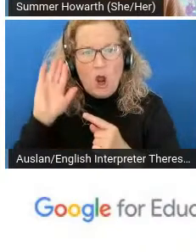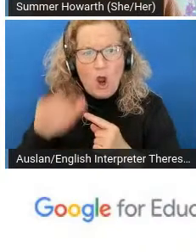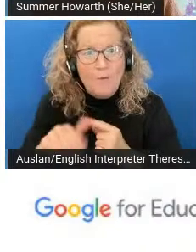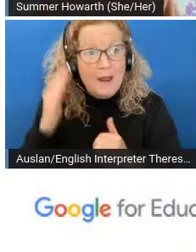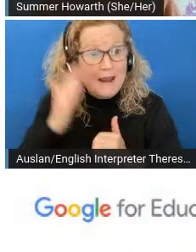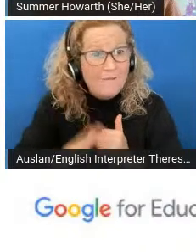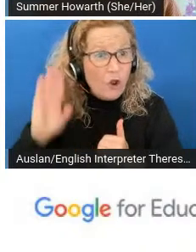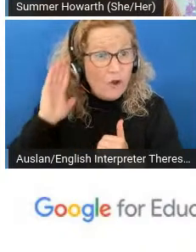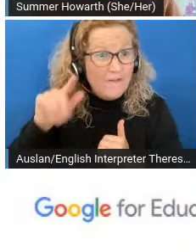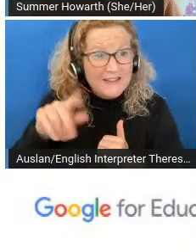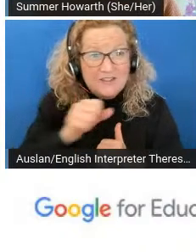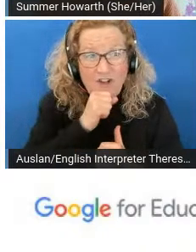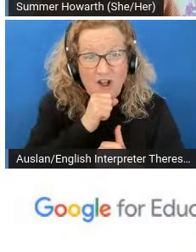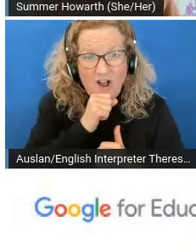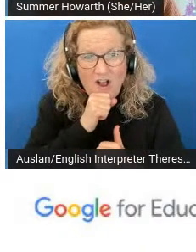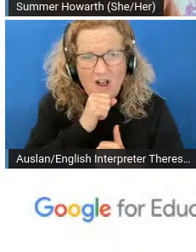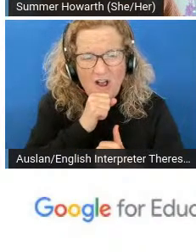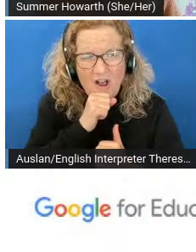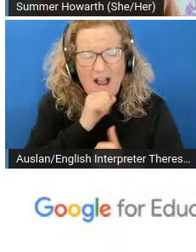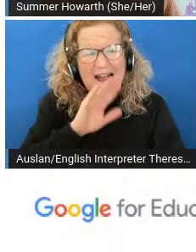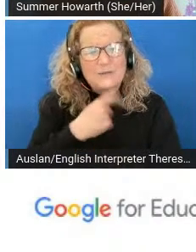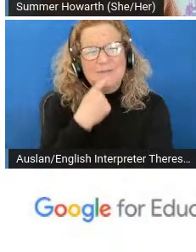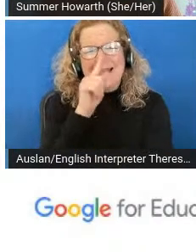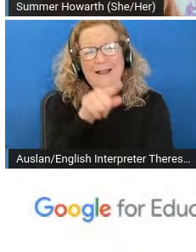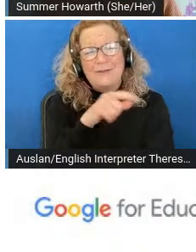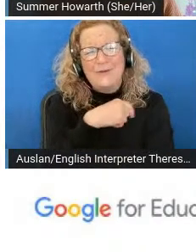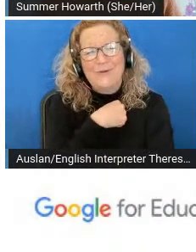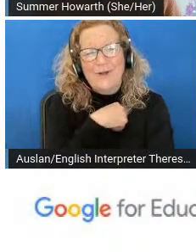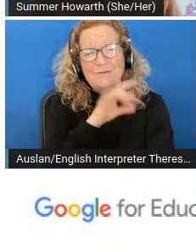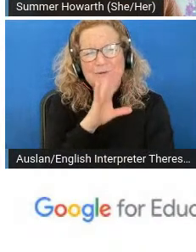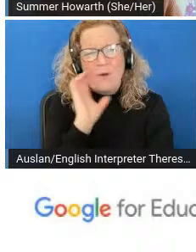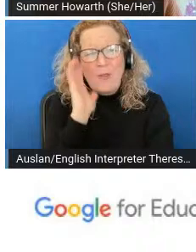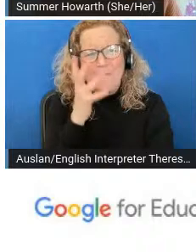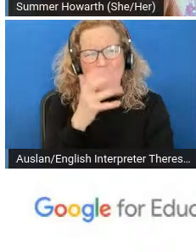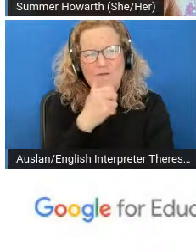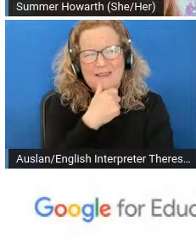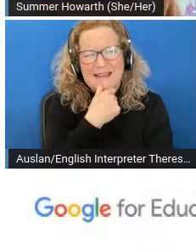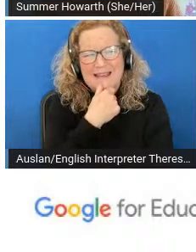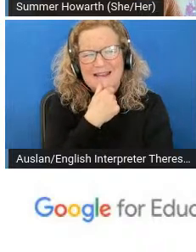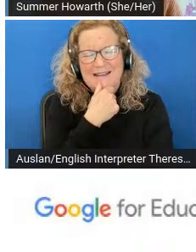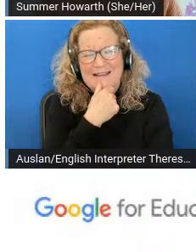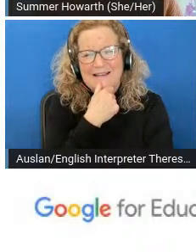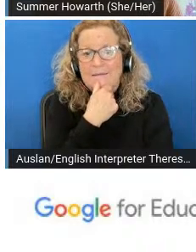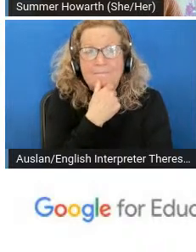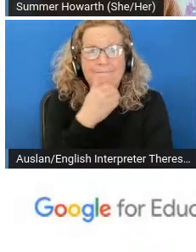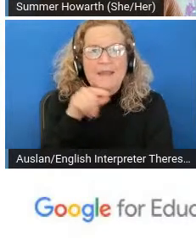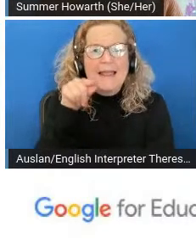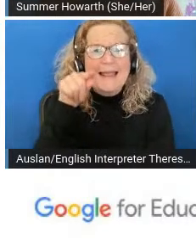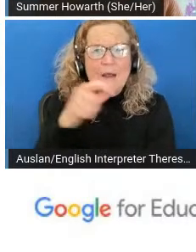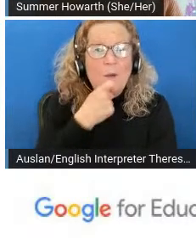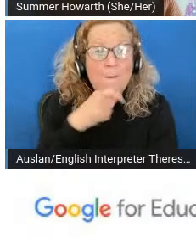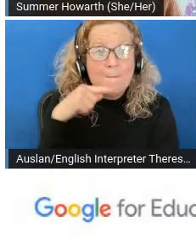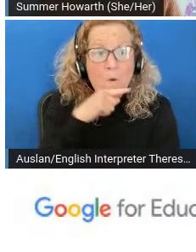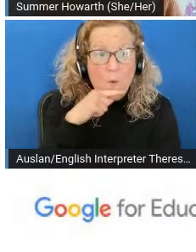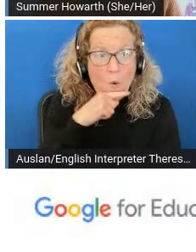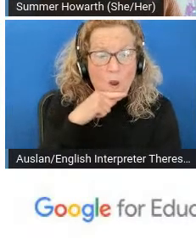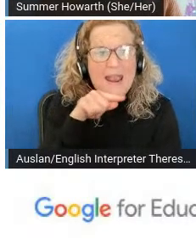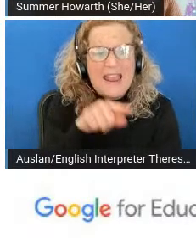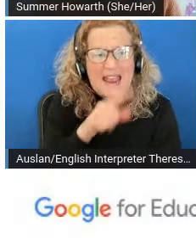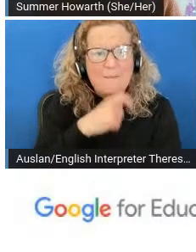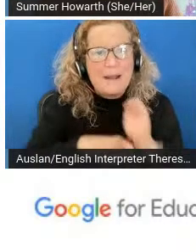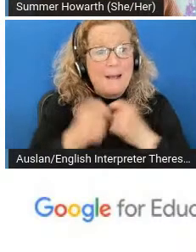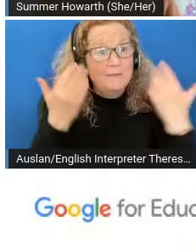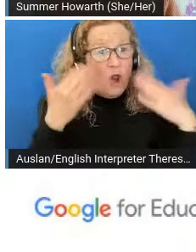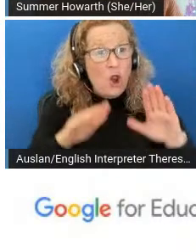Briley, I don't want to tell you actually because it'll spoil the movie. Spoilers. Saru Briley was a little boy who was lost